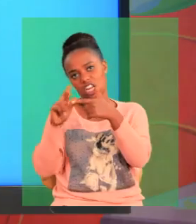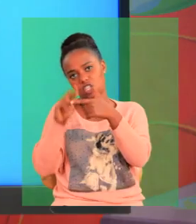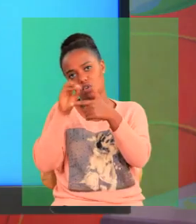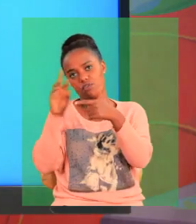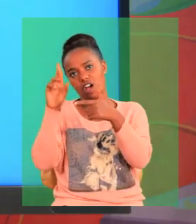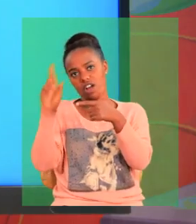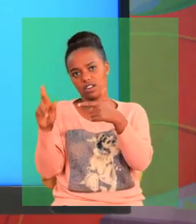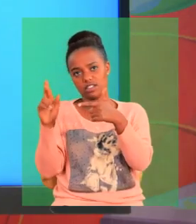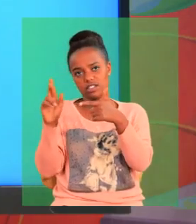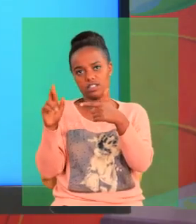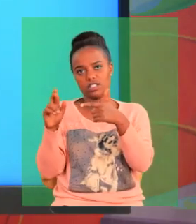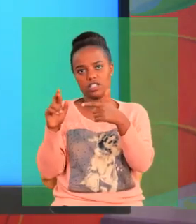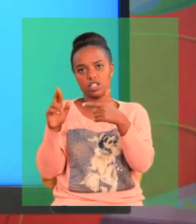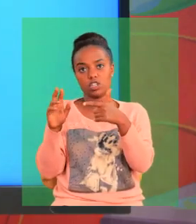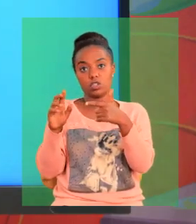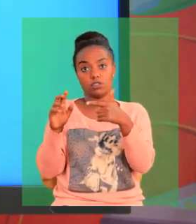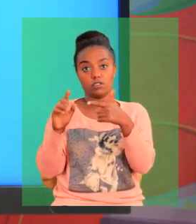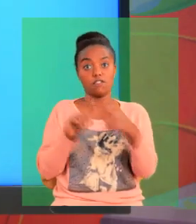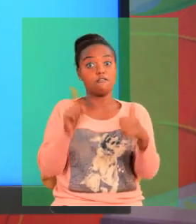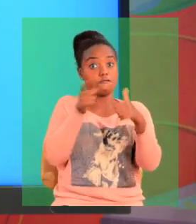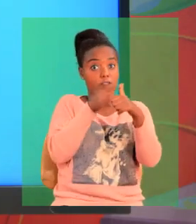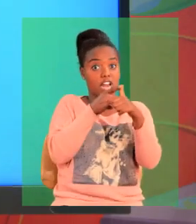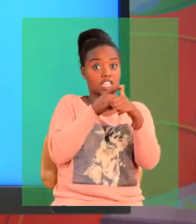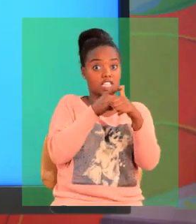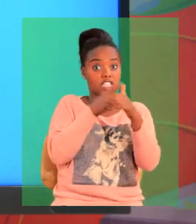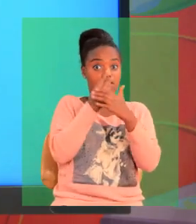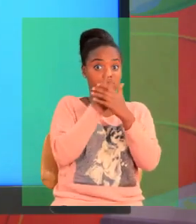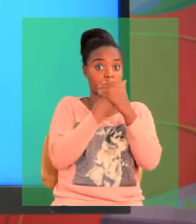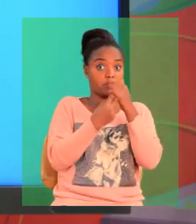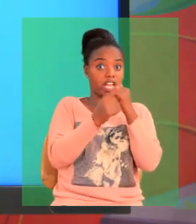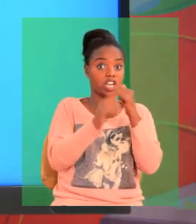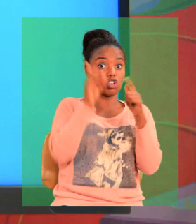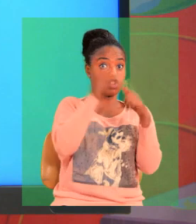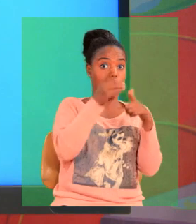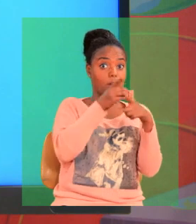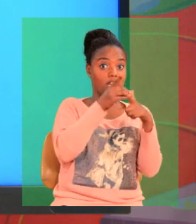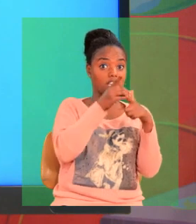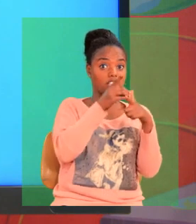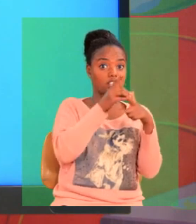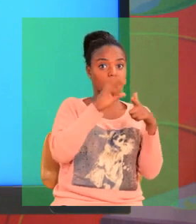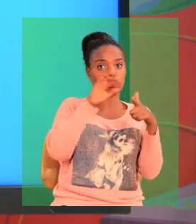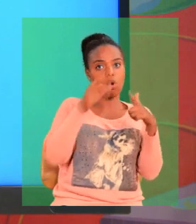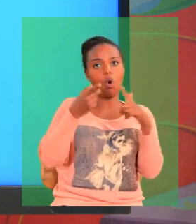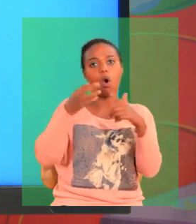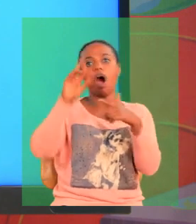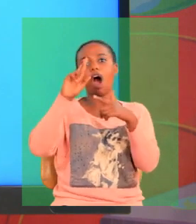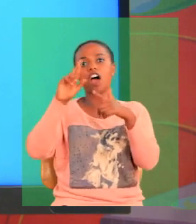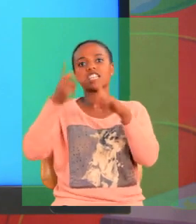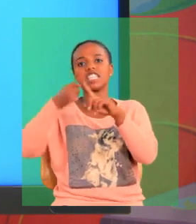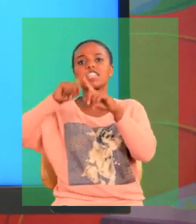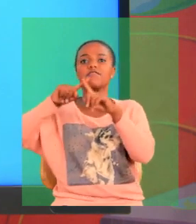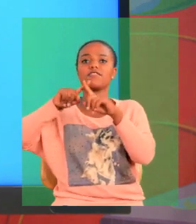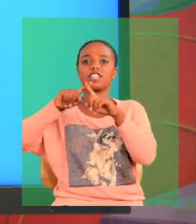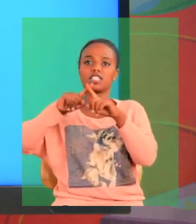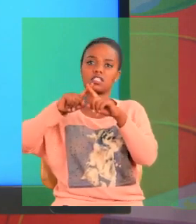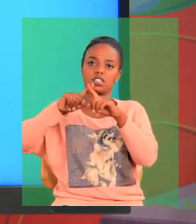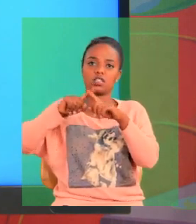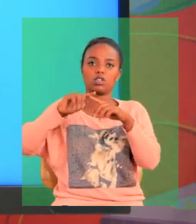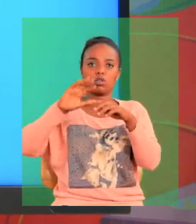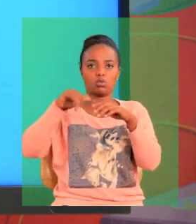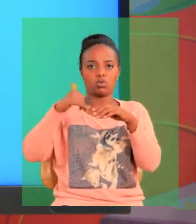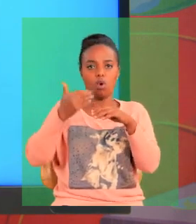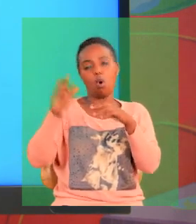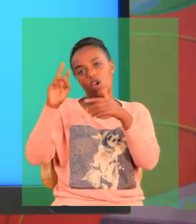the domain of R is this first order pair, and the range of R inverse is second order pair. That's the same.